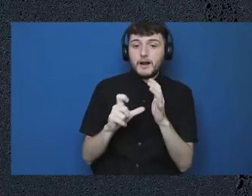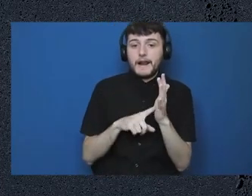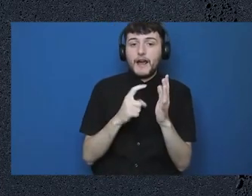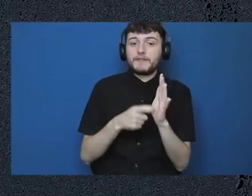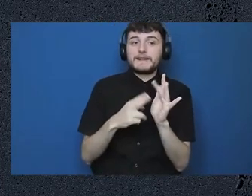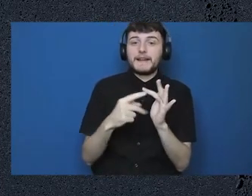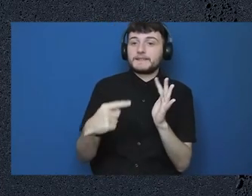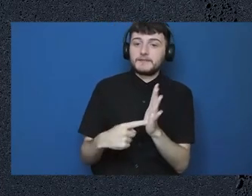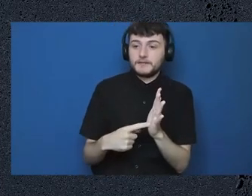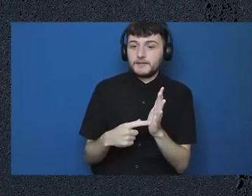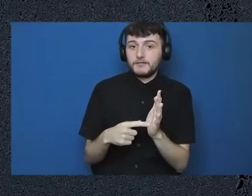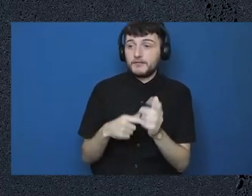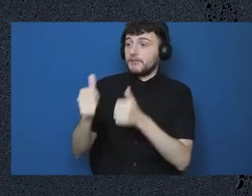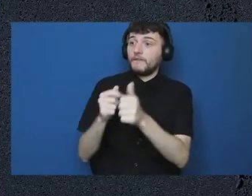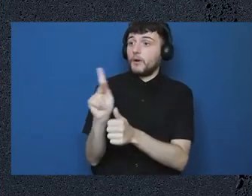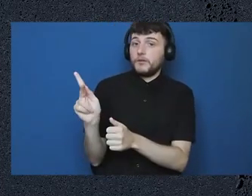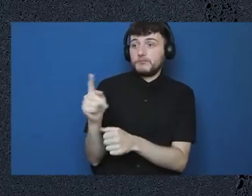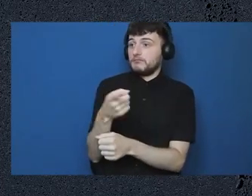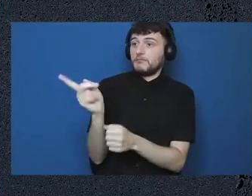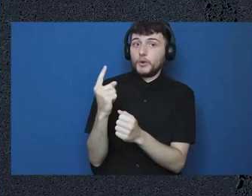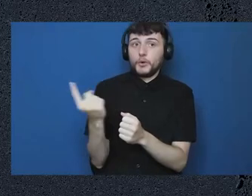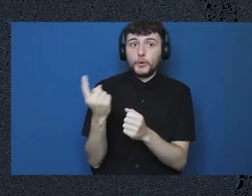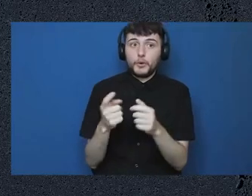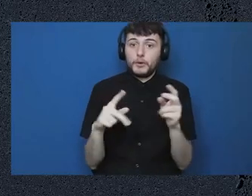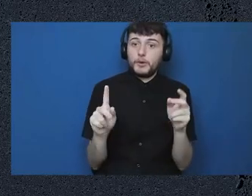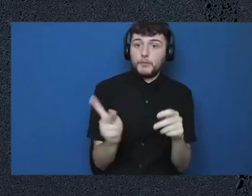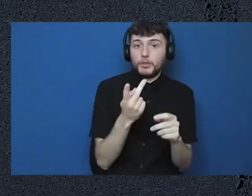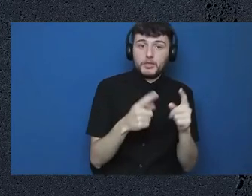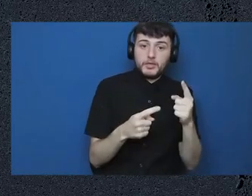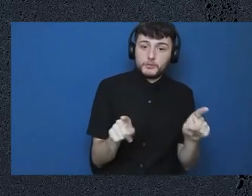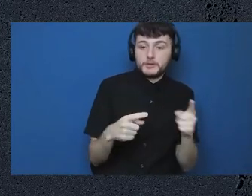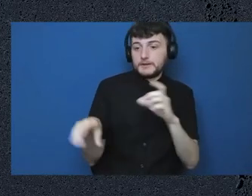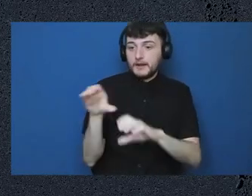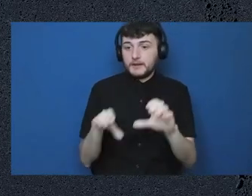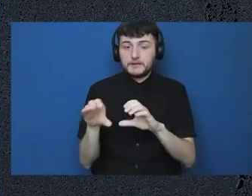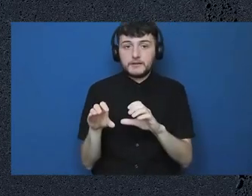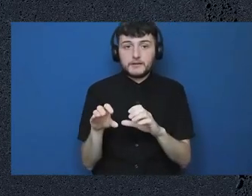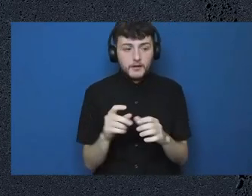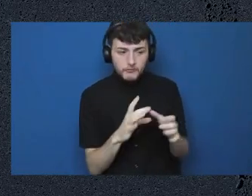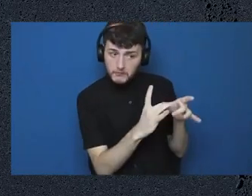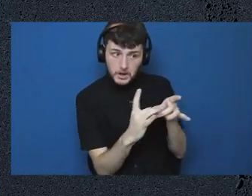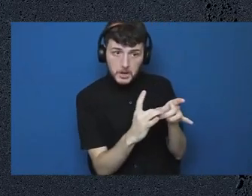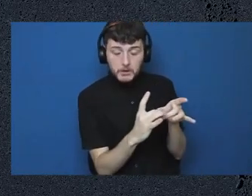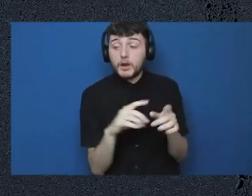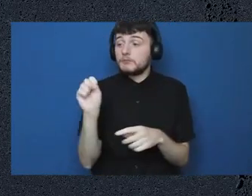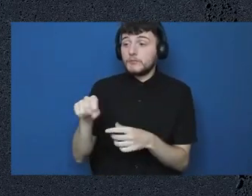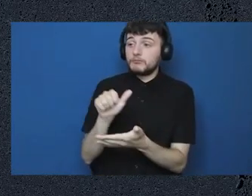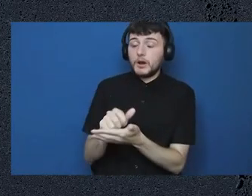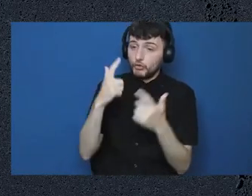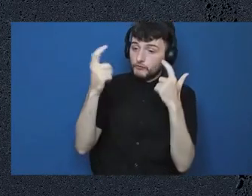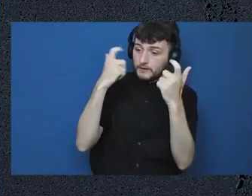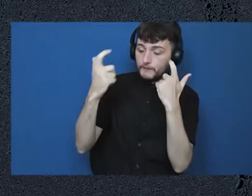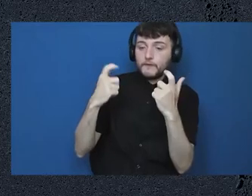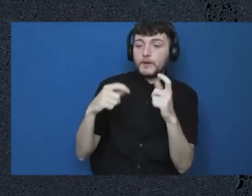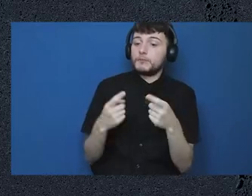room. There you go. Often related, though, aren't they? Music. Well, and it's that creative space, but also music is